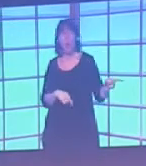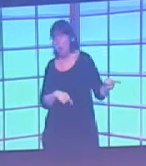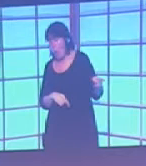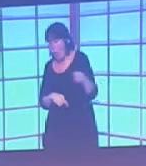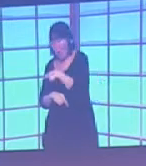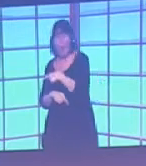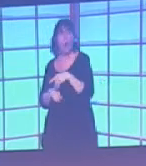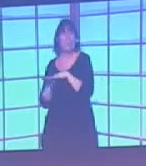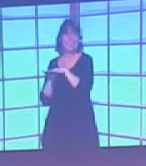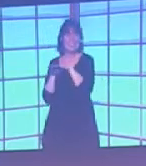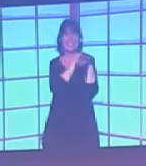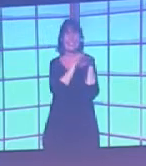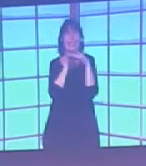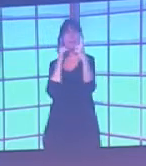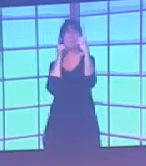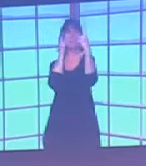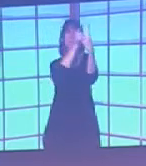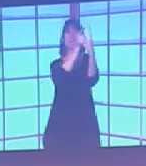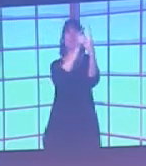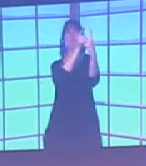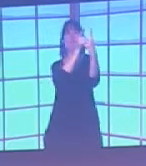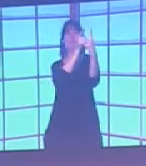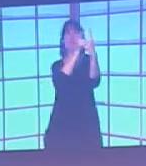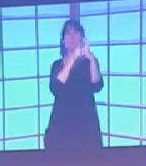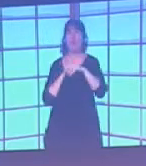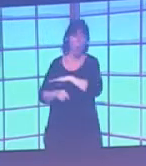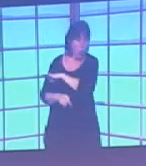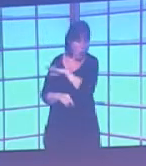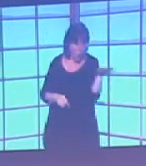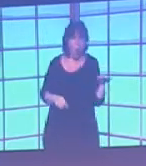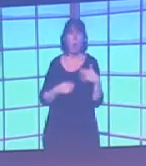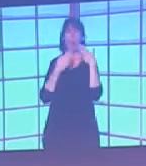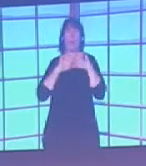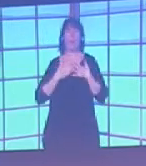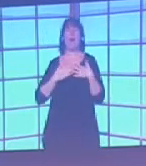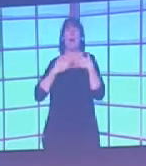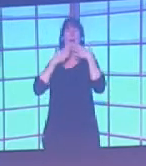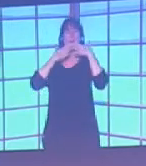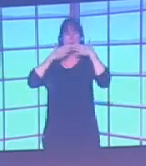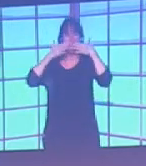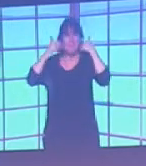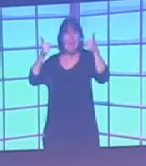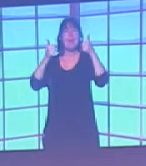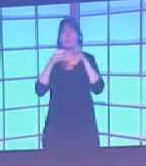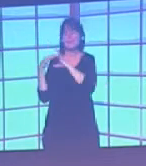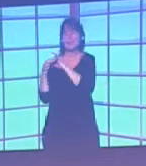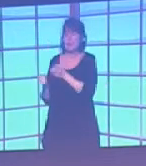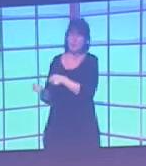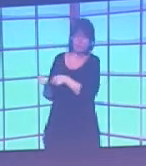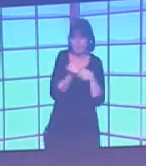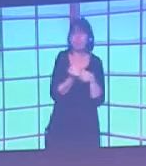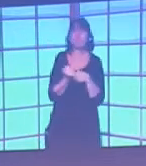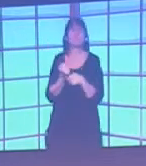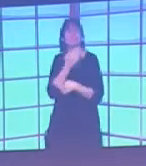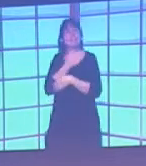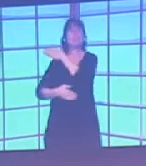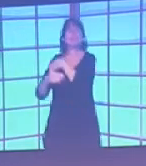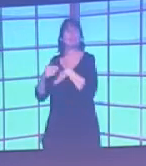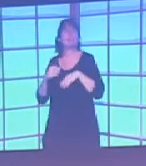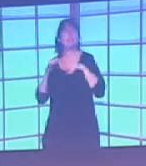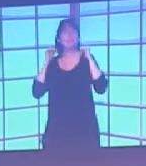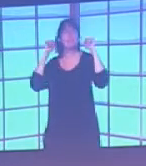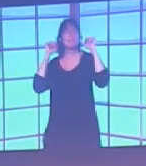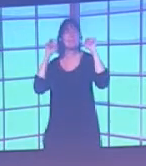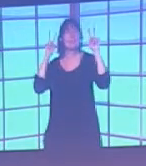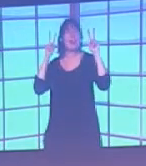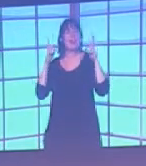same common goal, and you all wanted to do what was best for those with a disability. And that's been my passion